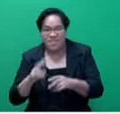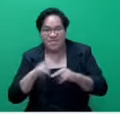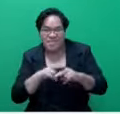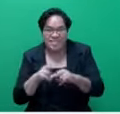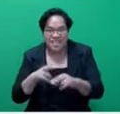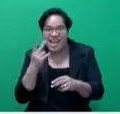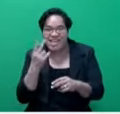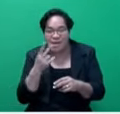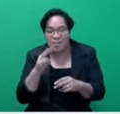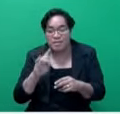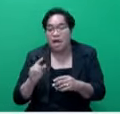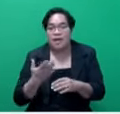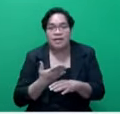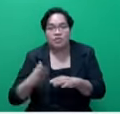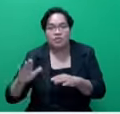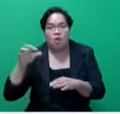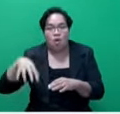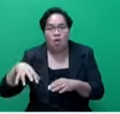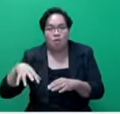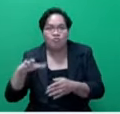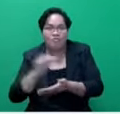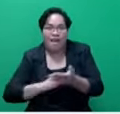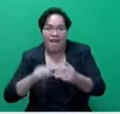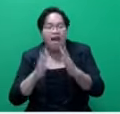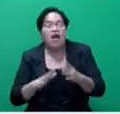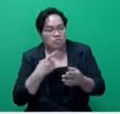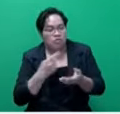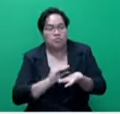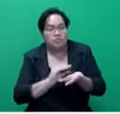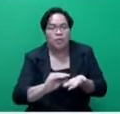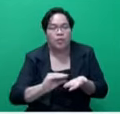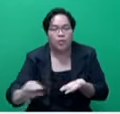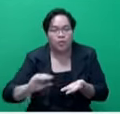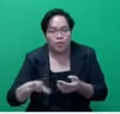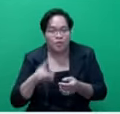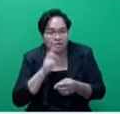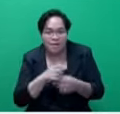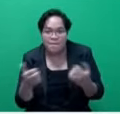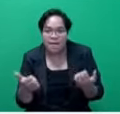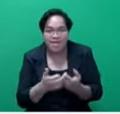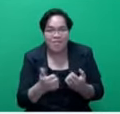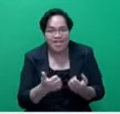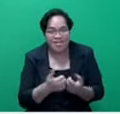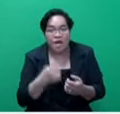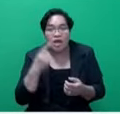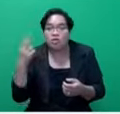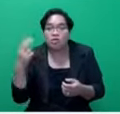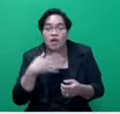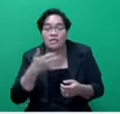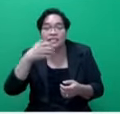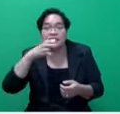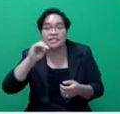seen many more Fijians convert their dreams into reality. A total of 260 applications have now